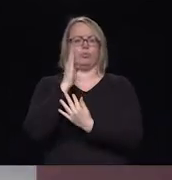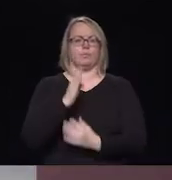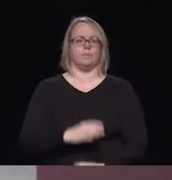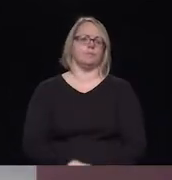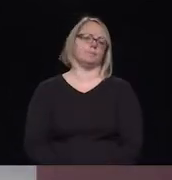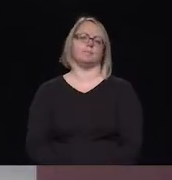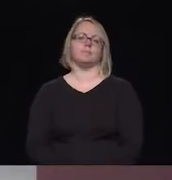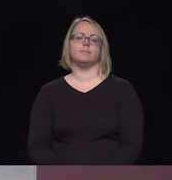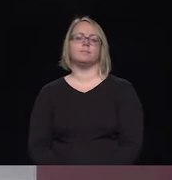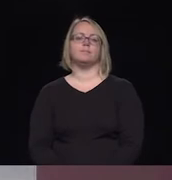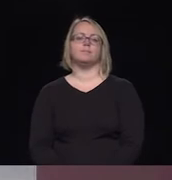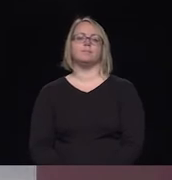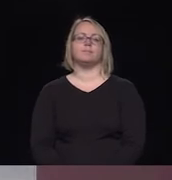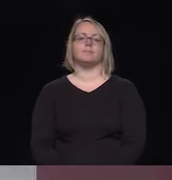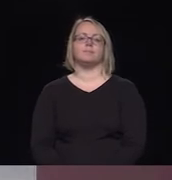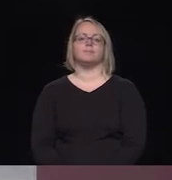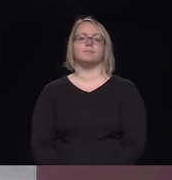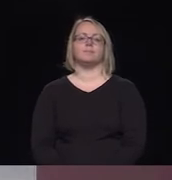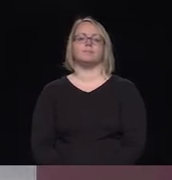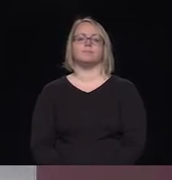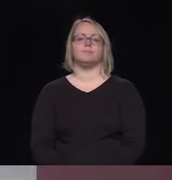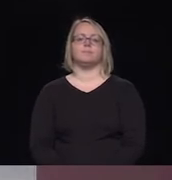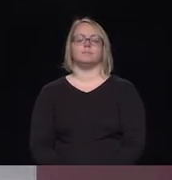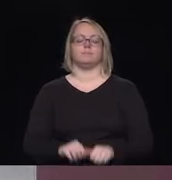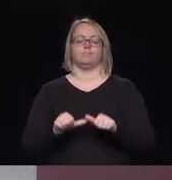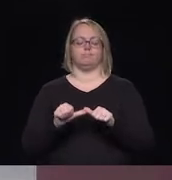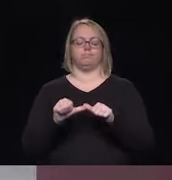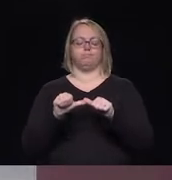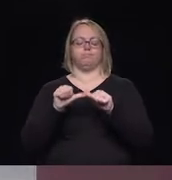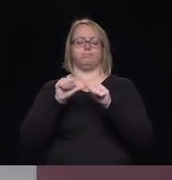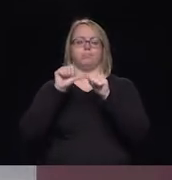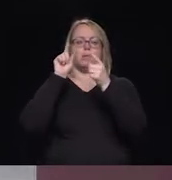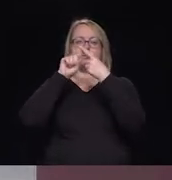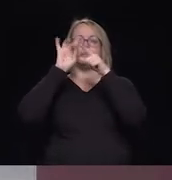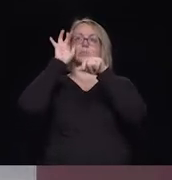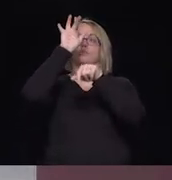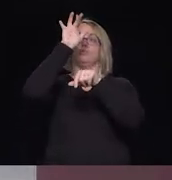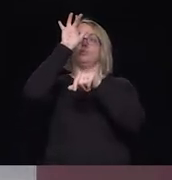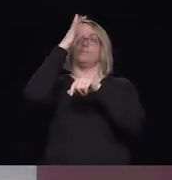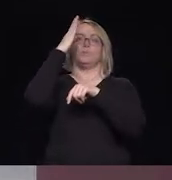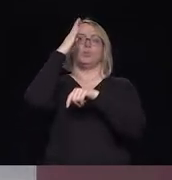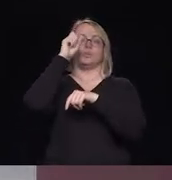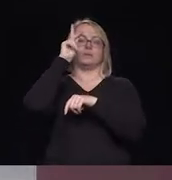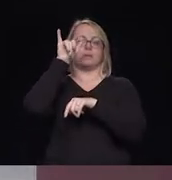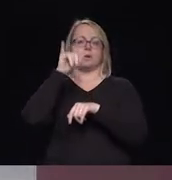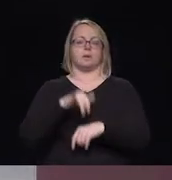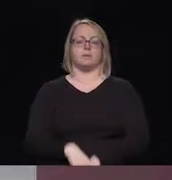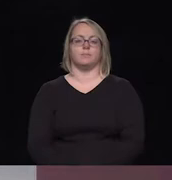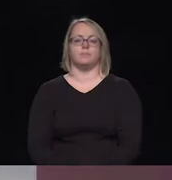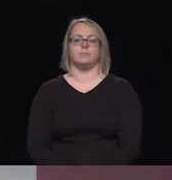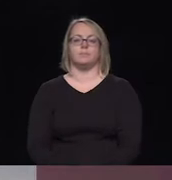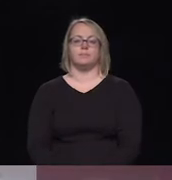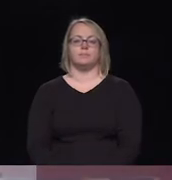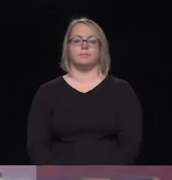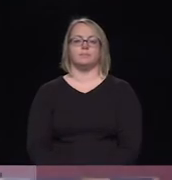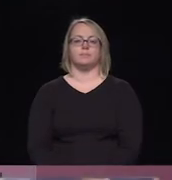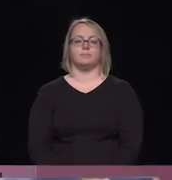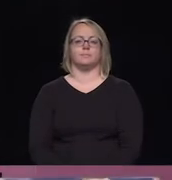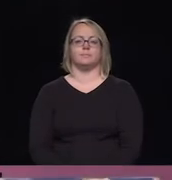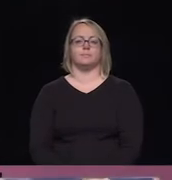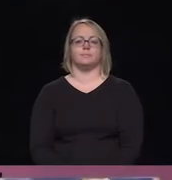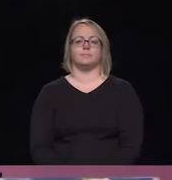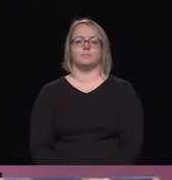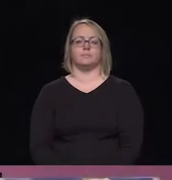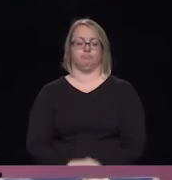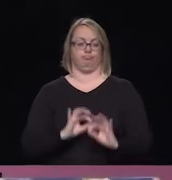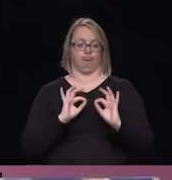just make a straight line going up and stop when you hit the darker blue part of the sky. If you need to